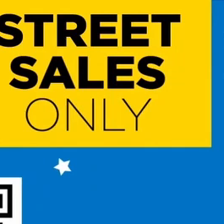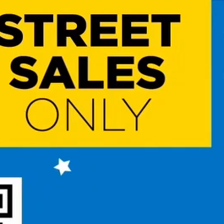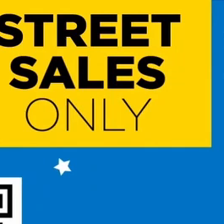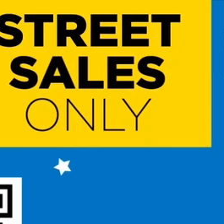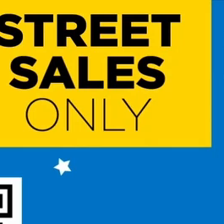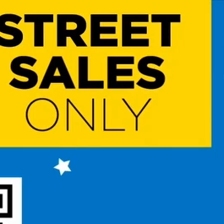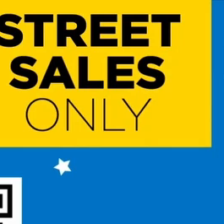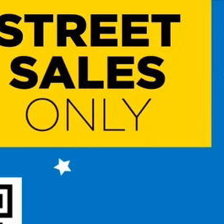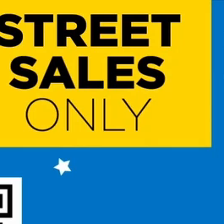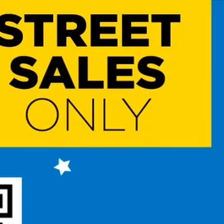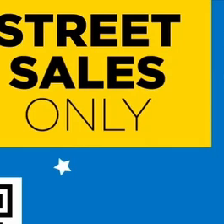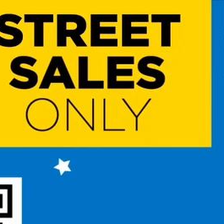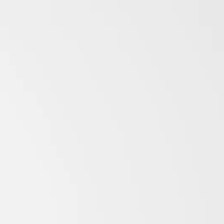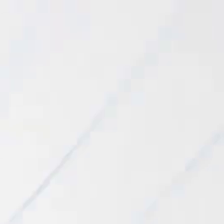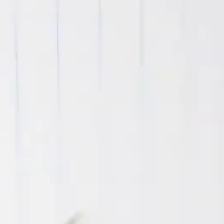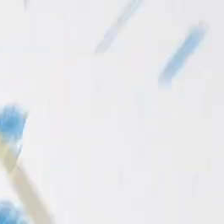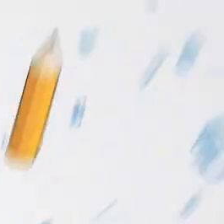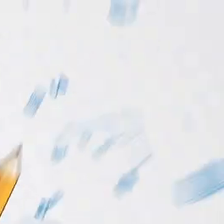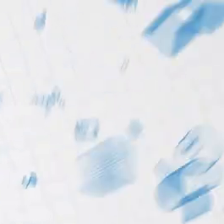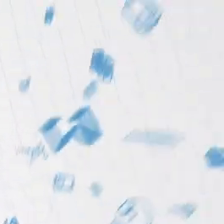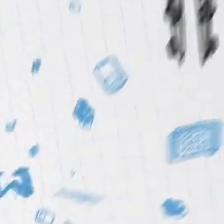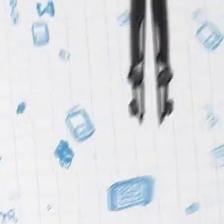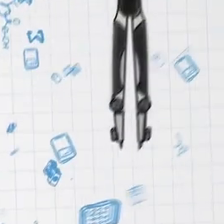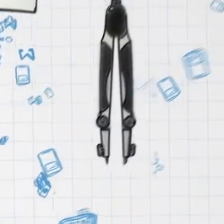activities with Zoe and Zoshi.